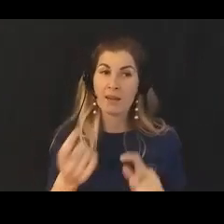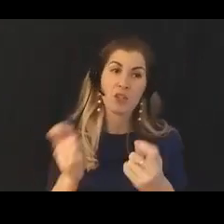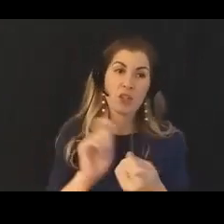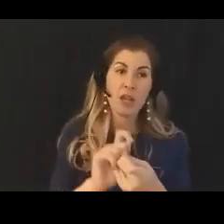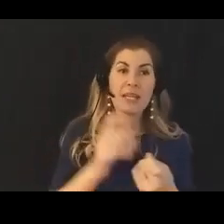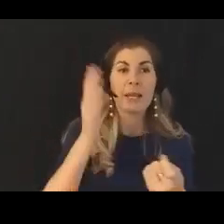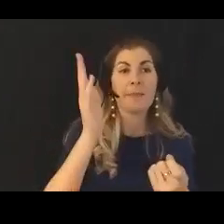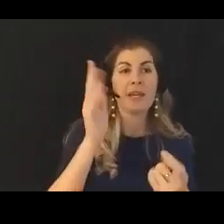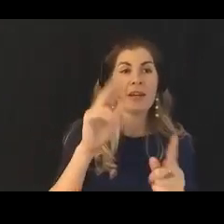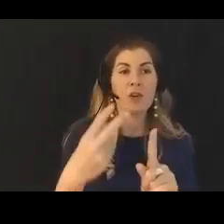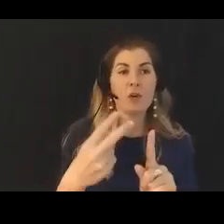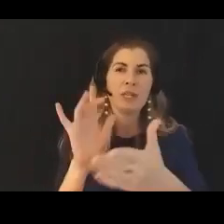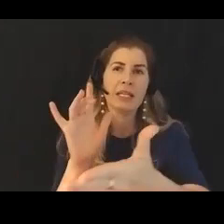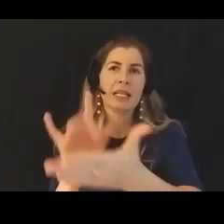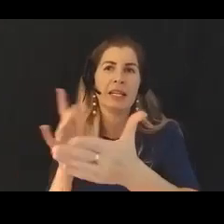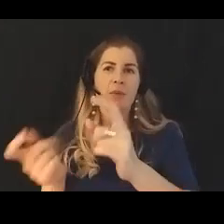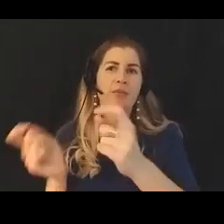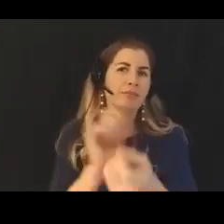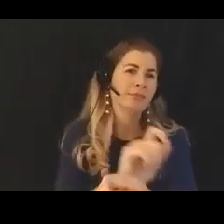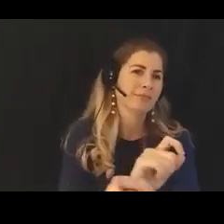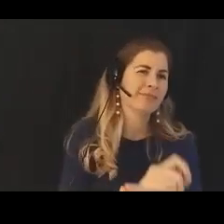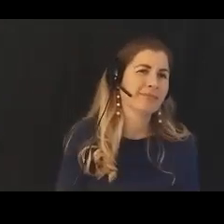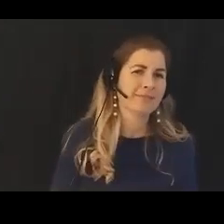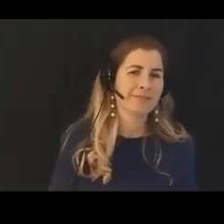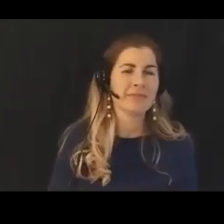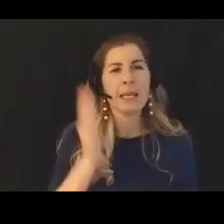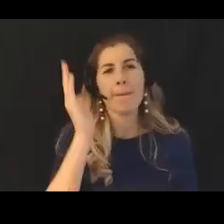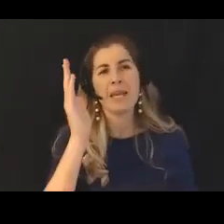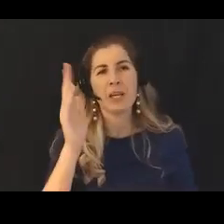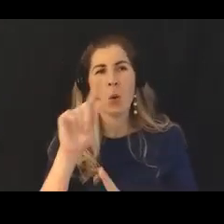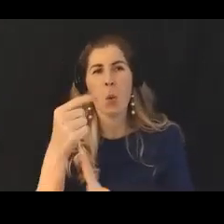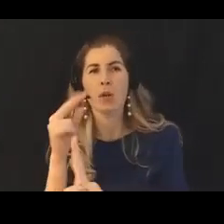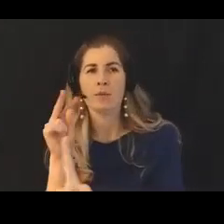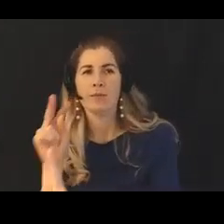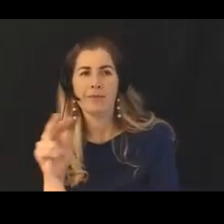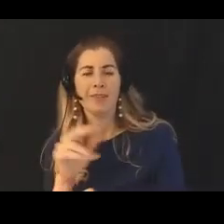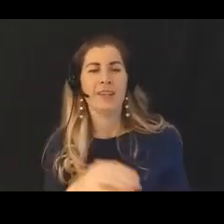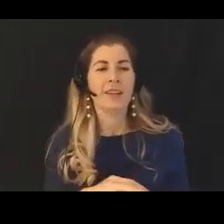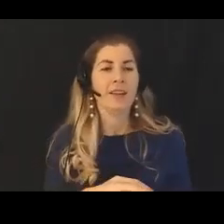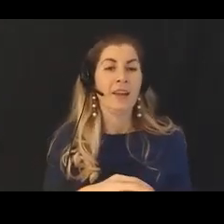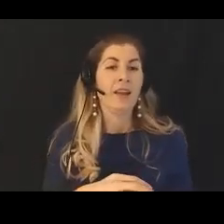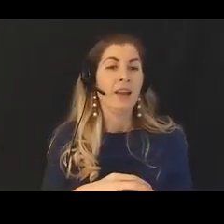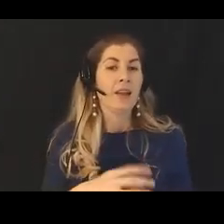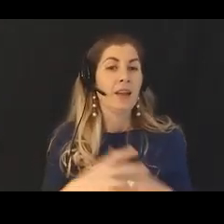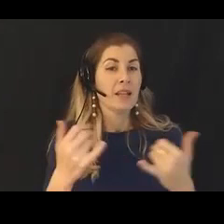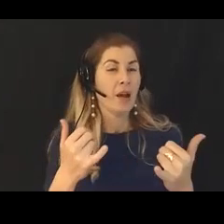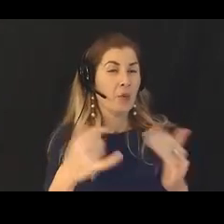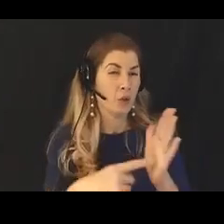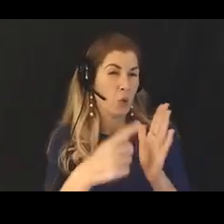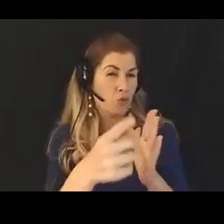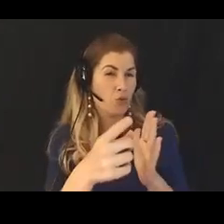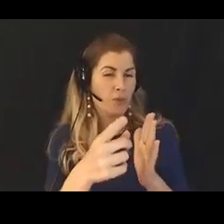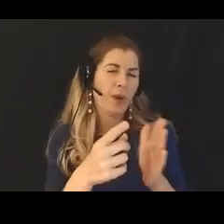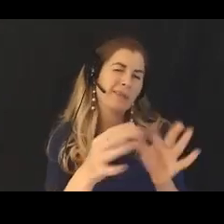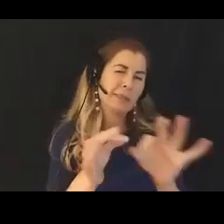you can click again on Speaker View to come back to Speaker View. On the next slide, I want to show you some of the, or I want to talk